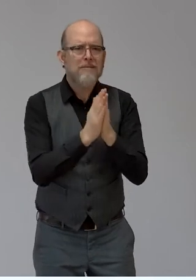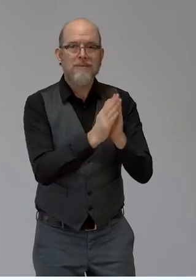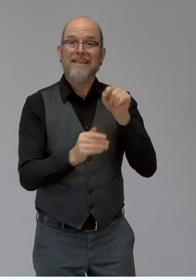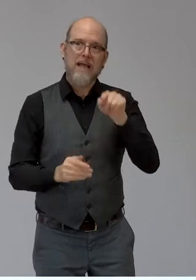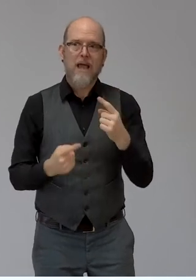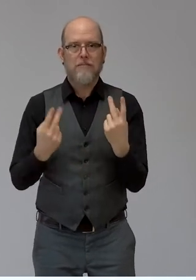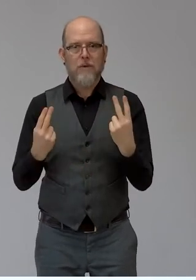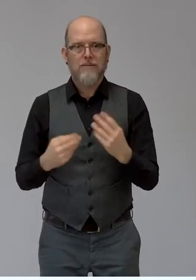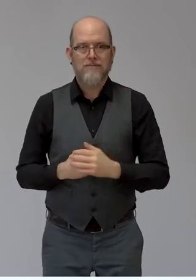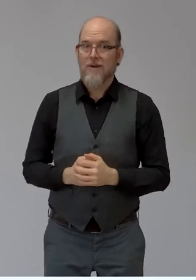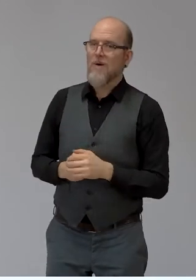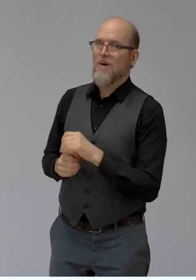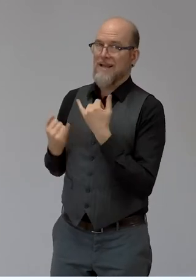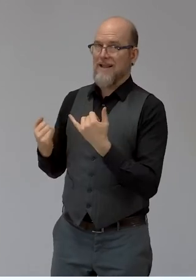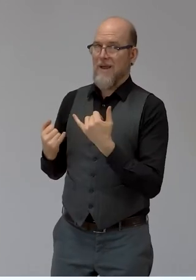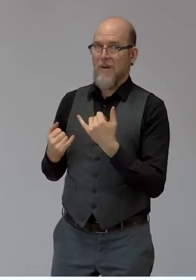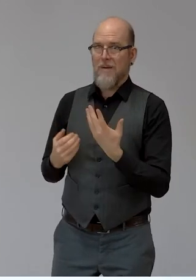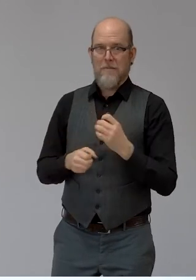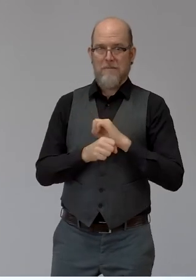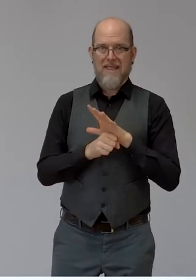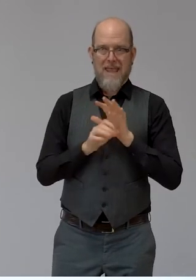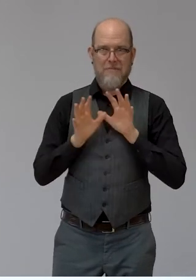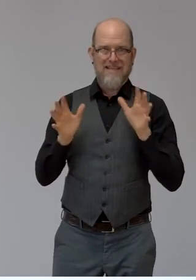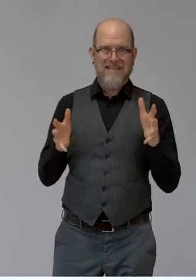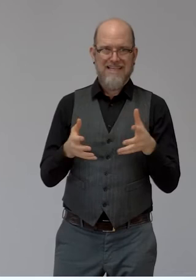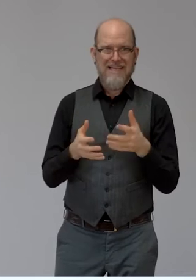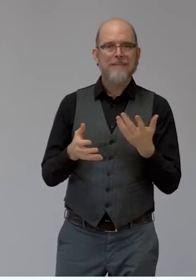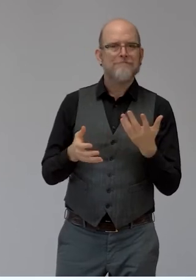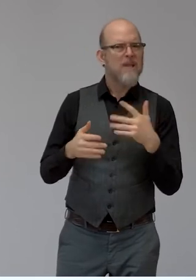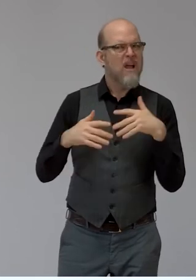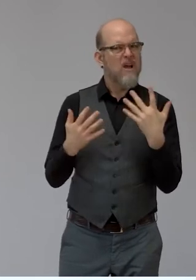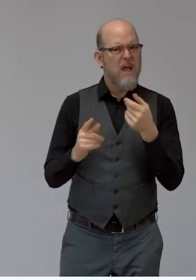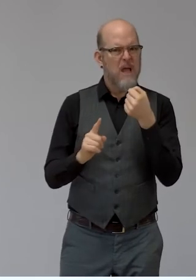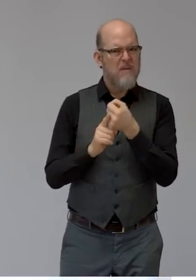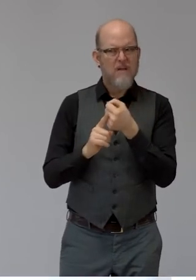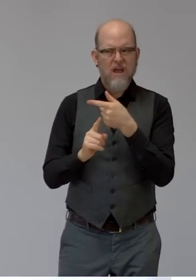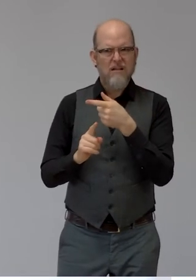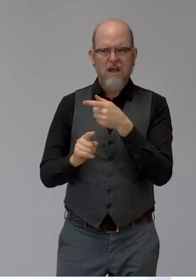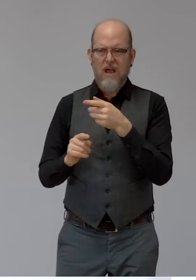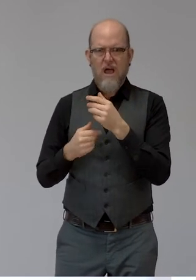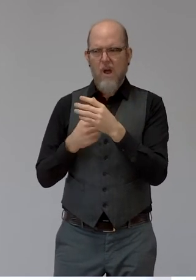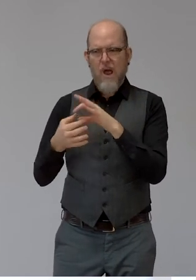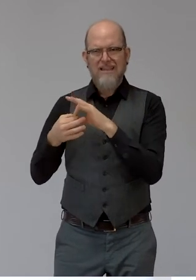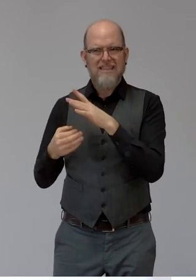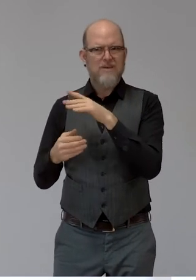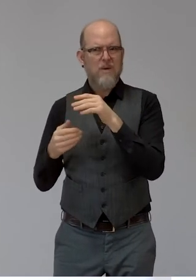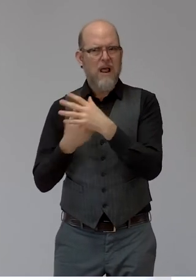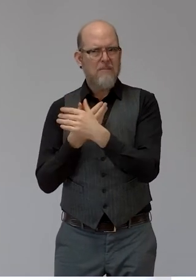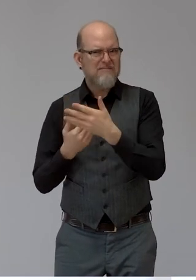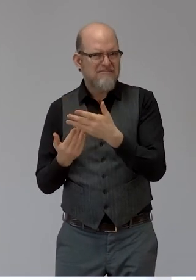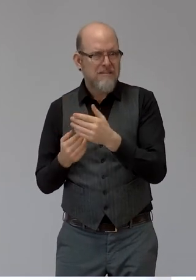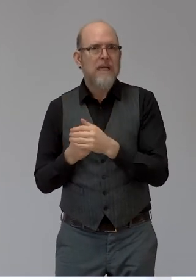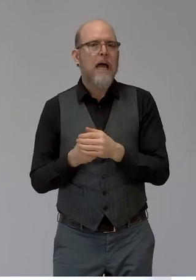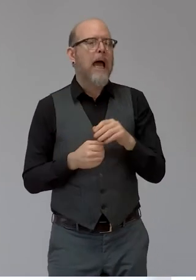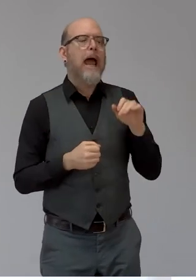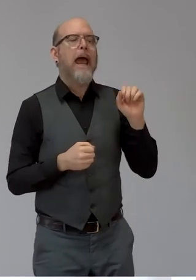pandemic. What's the consequences of the COVID-19 for your organization? A brief answer, please. Yeah. Well, first